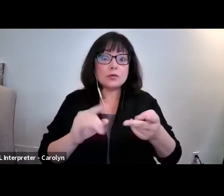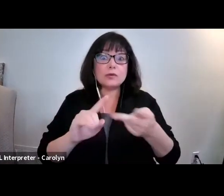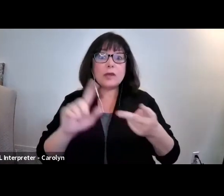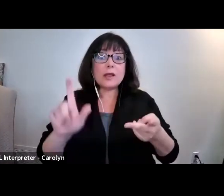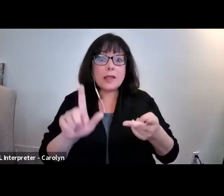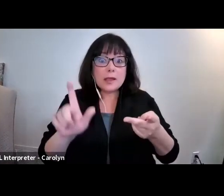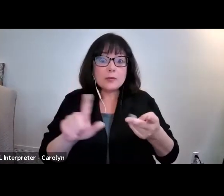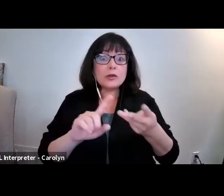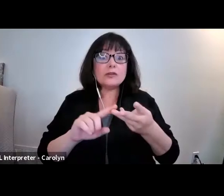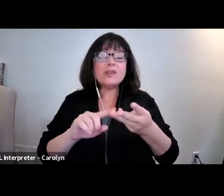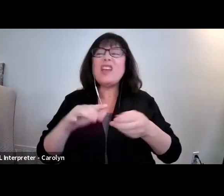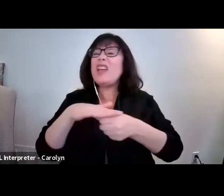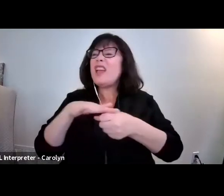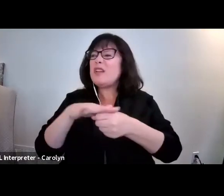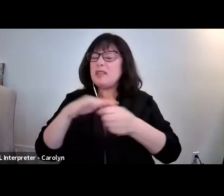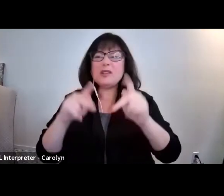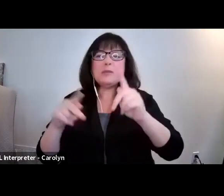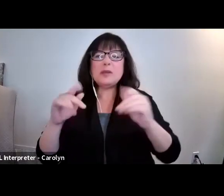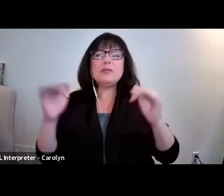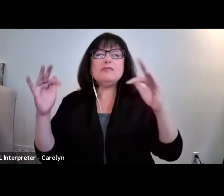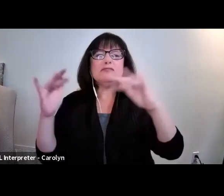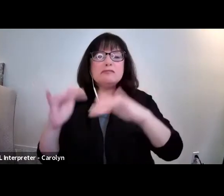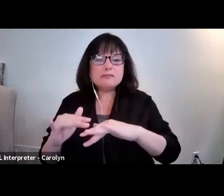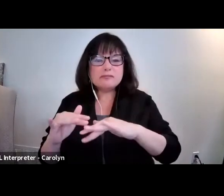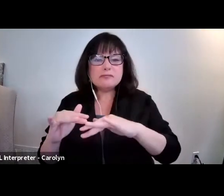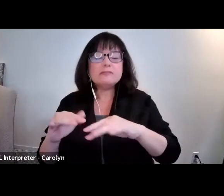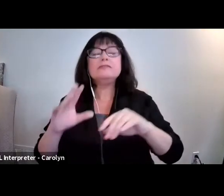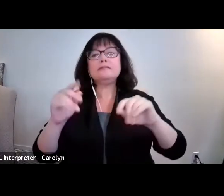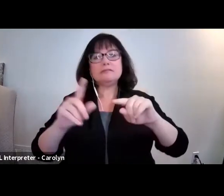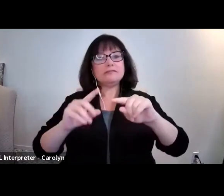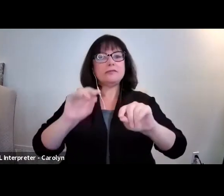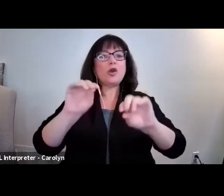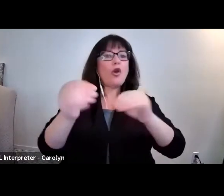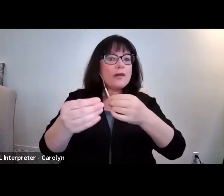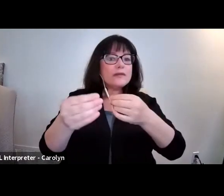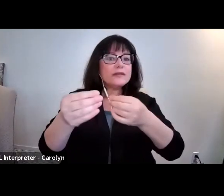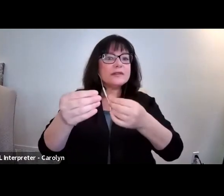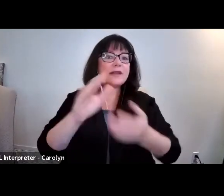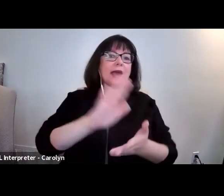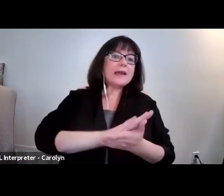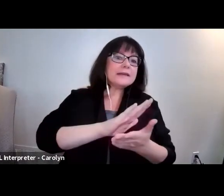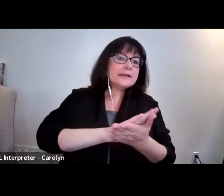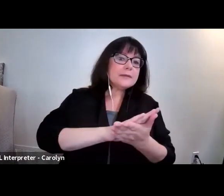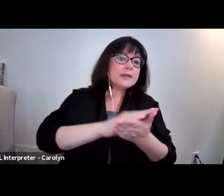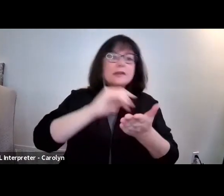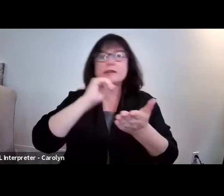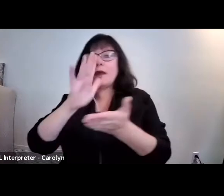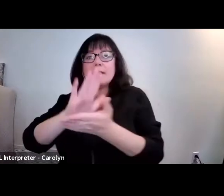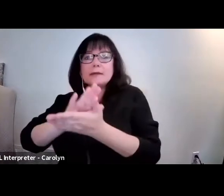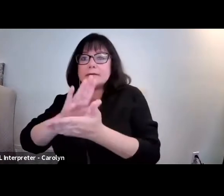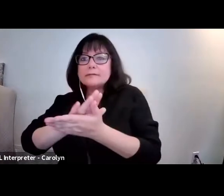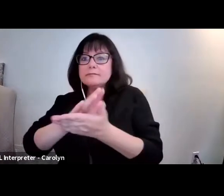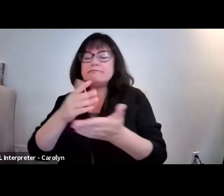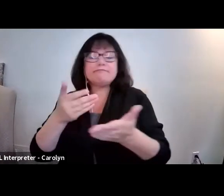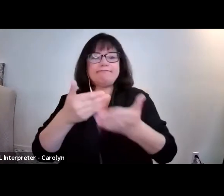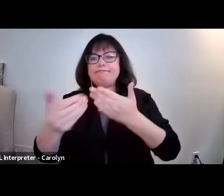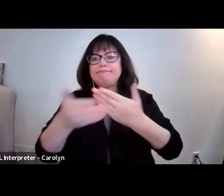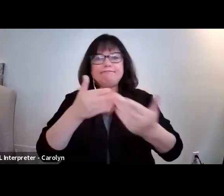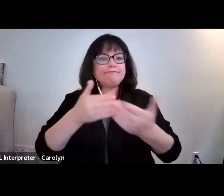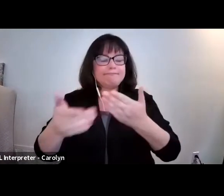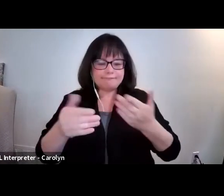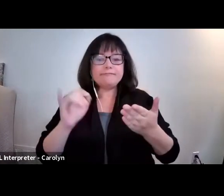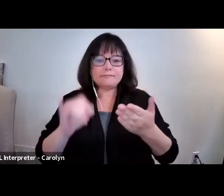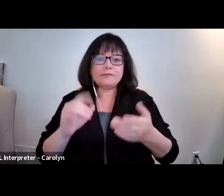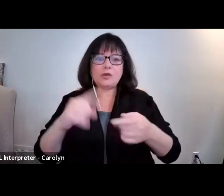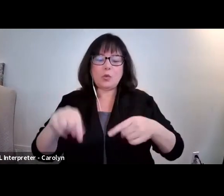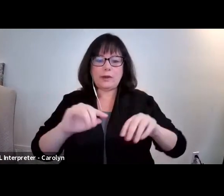labs, and other academic and non-academic spaces are being reorganized to help ensure safety.